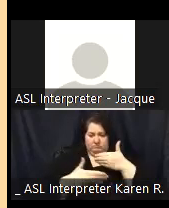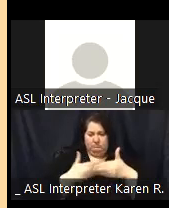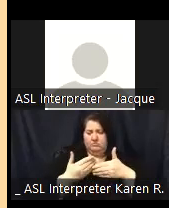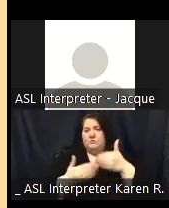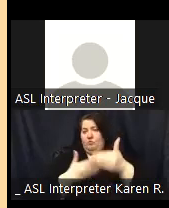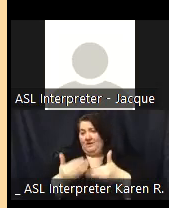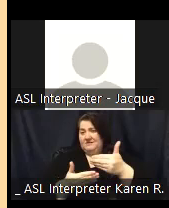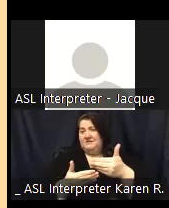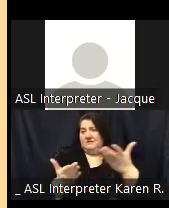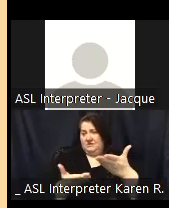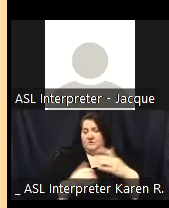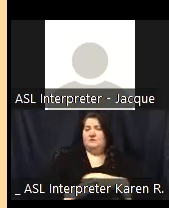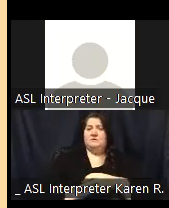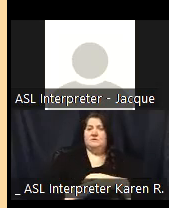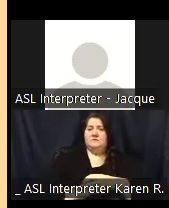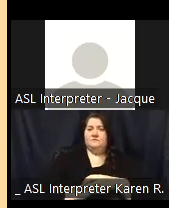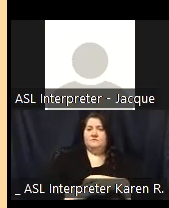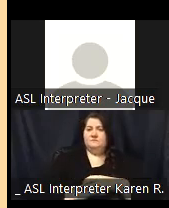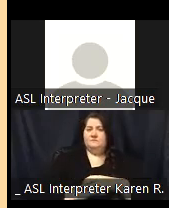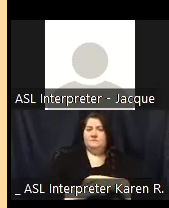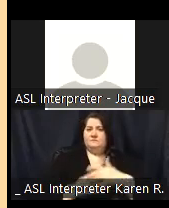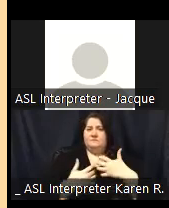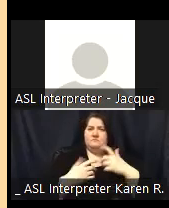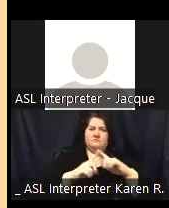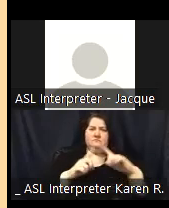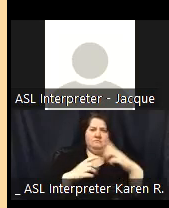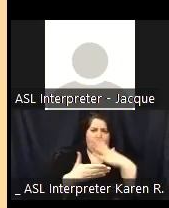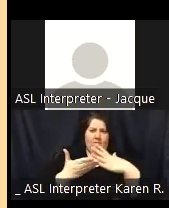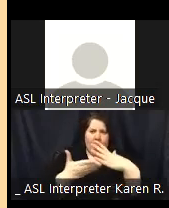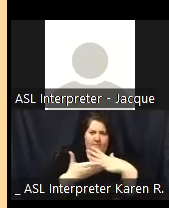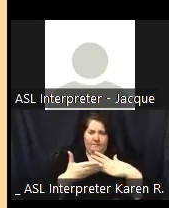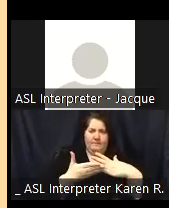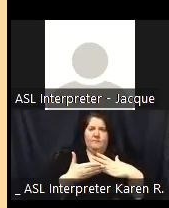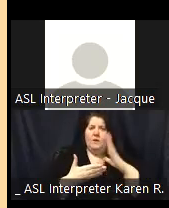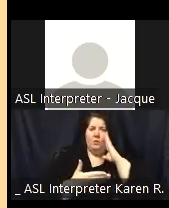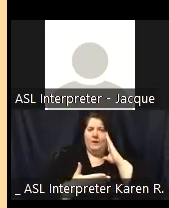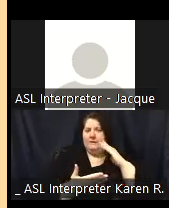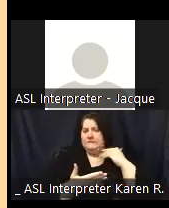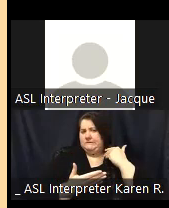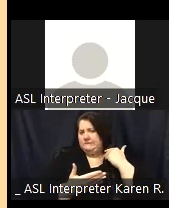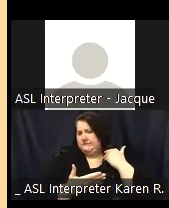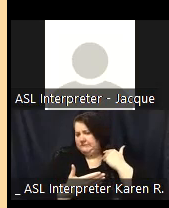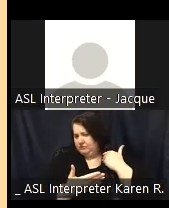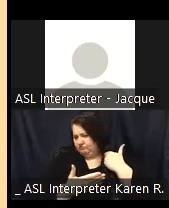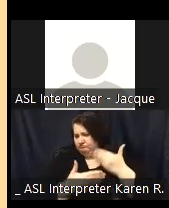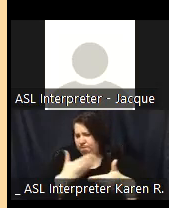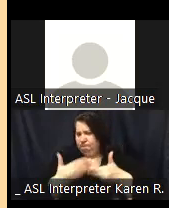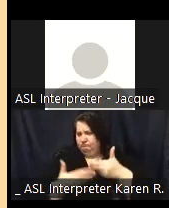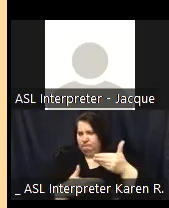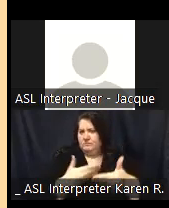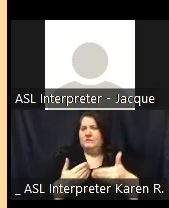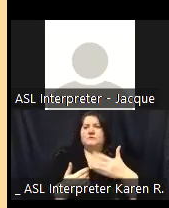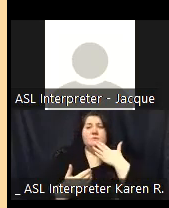process with that has a lot of different parts, and we'll get to different things. These are such